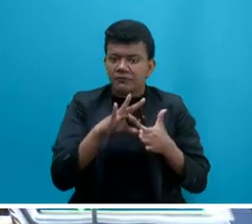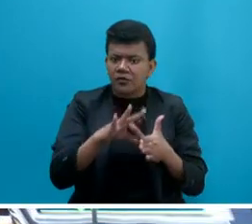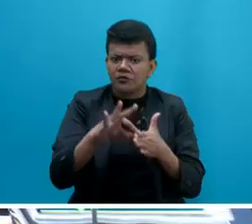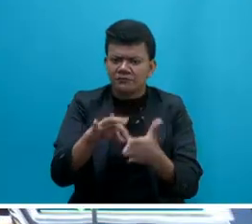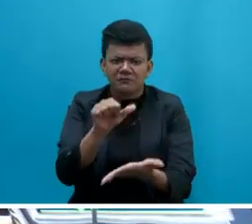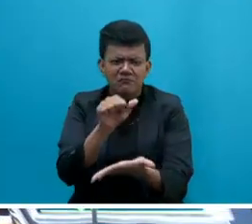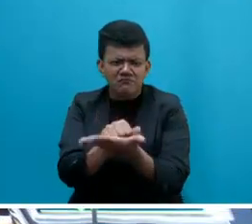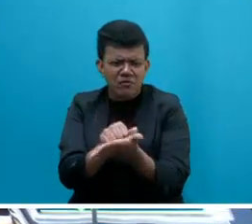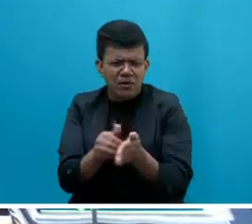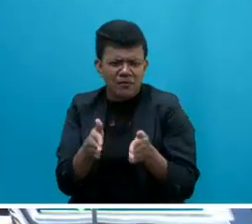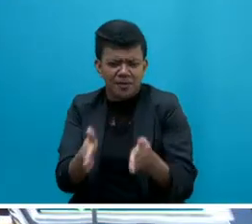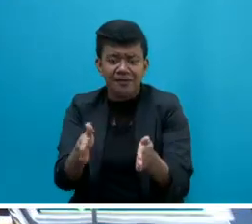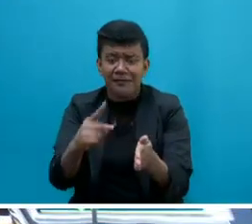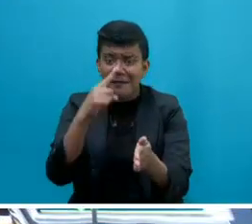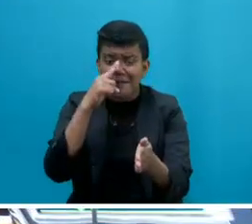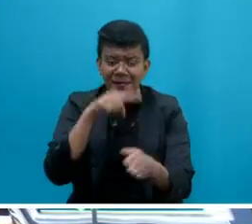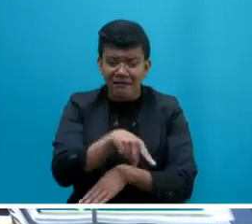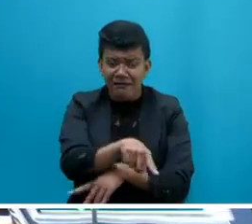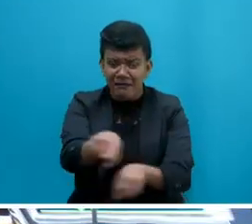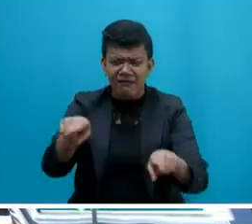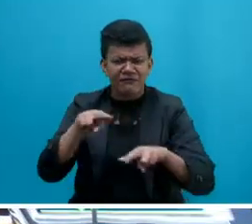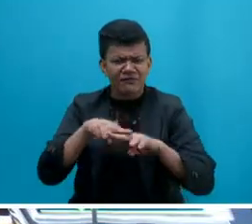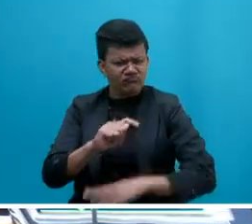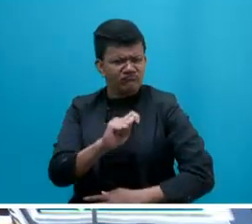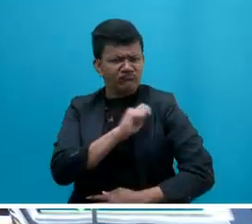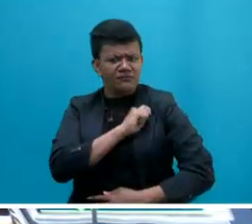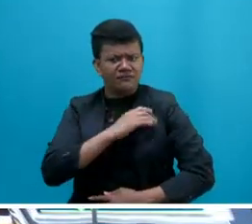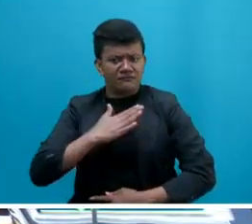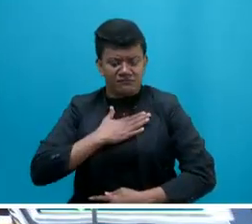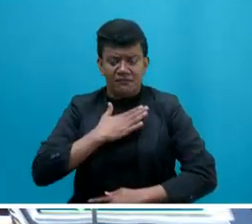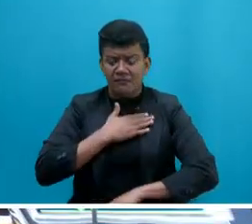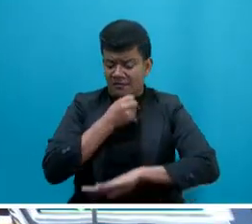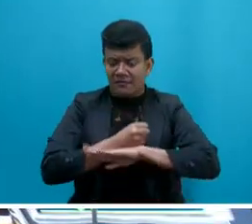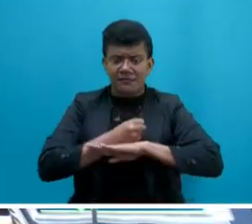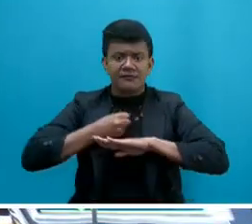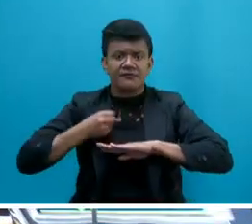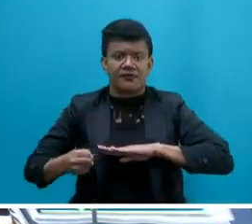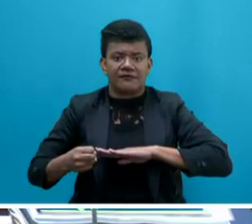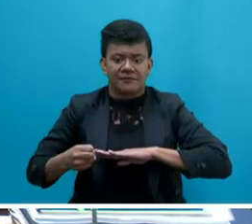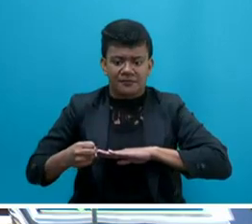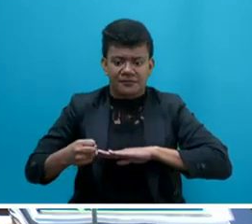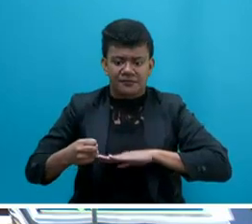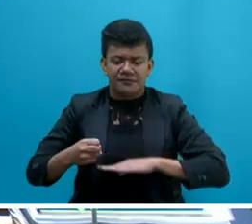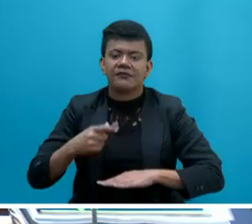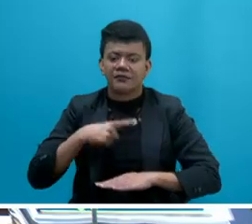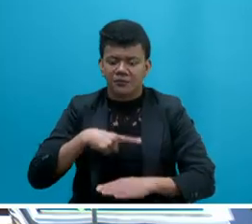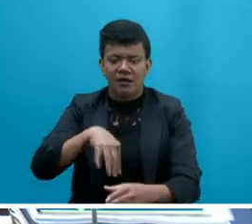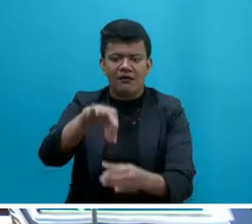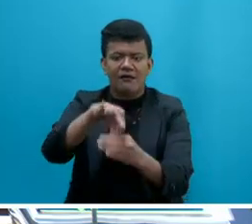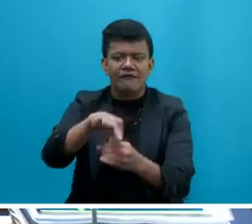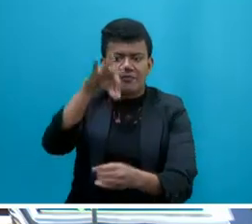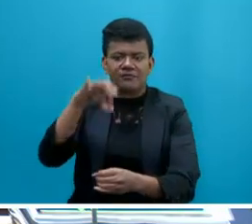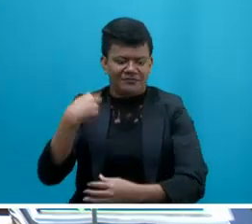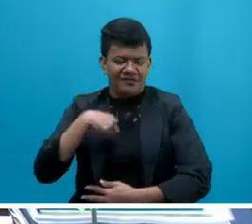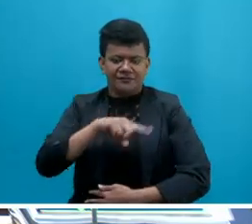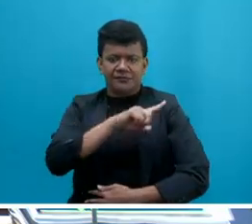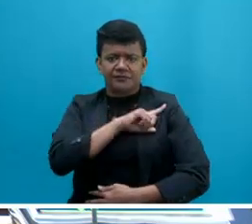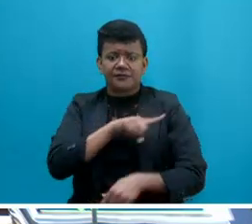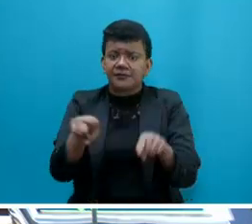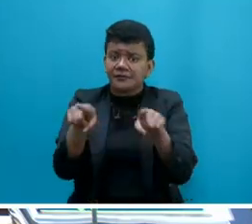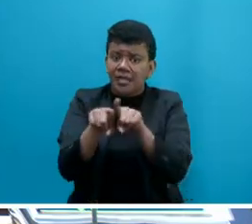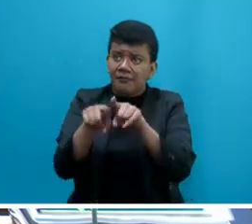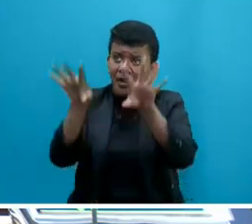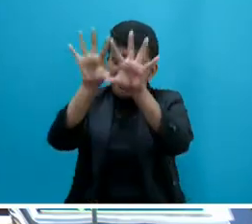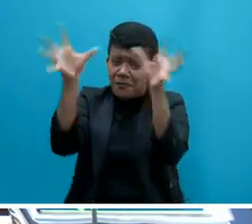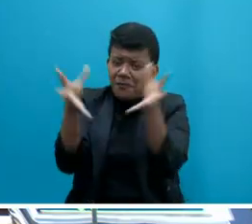entrusted this government with this mandate in recognition of these, and our peers on the global stage have also